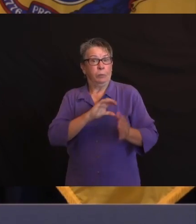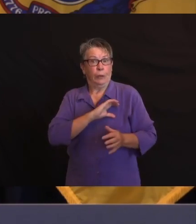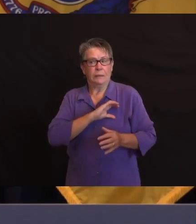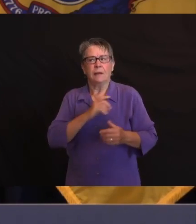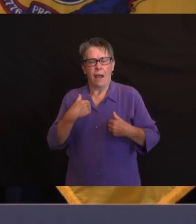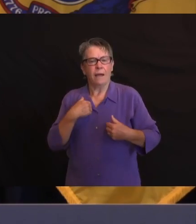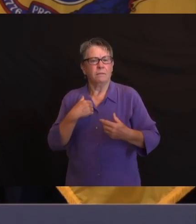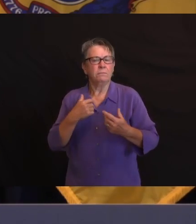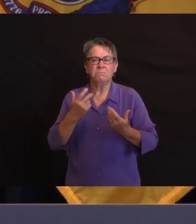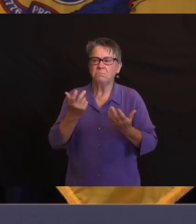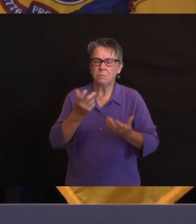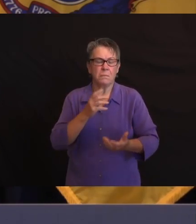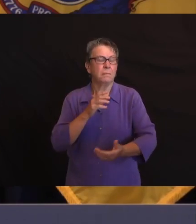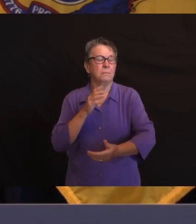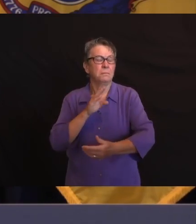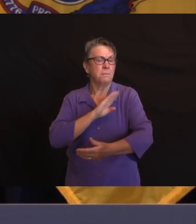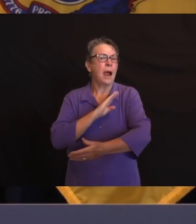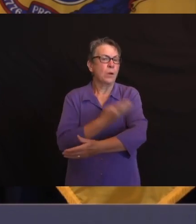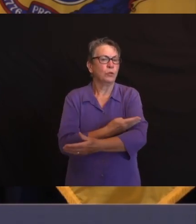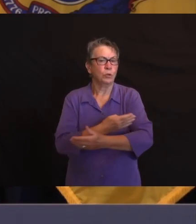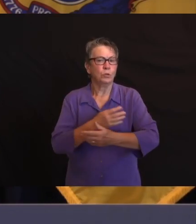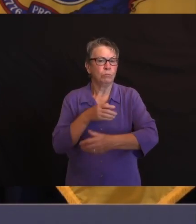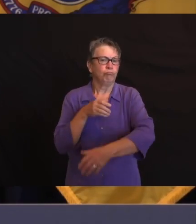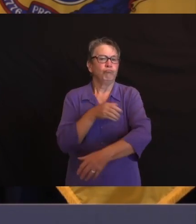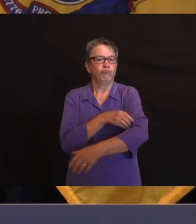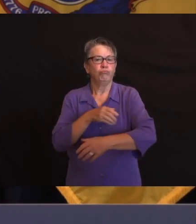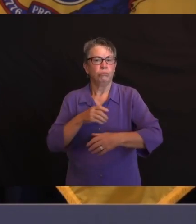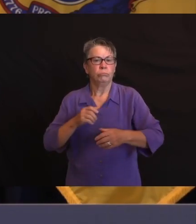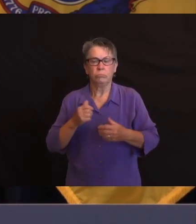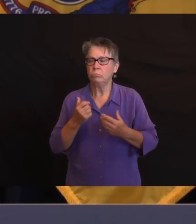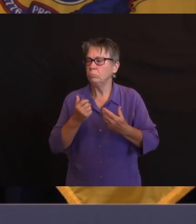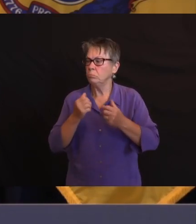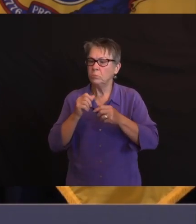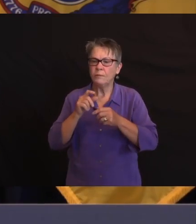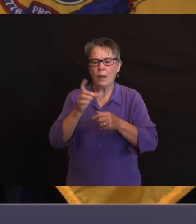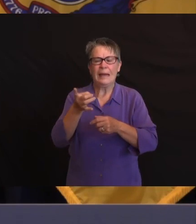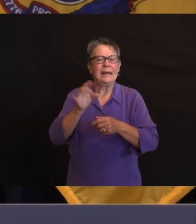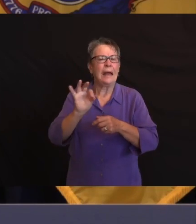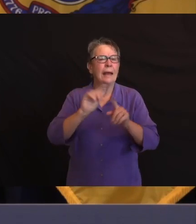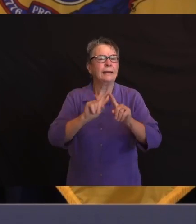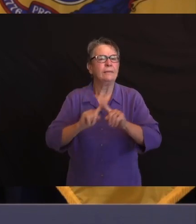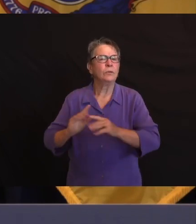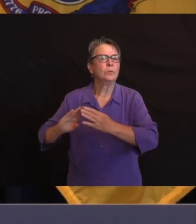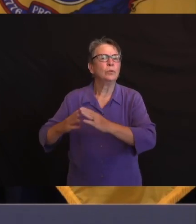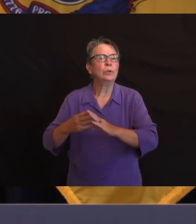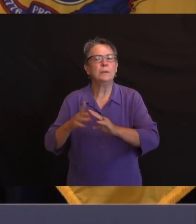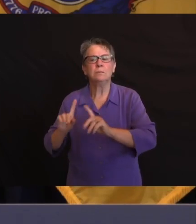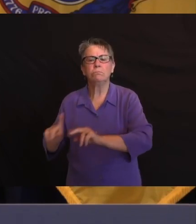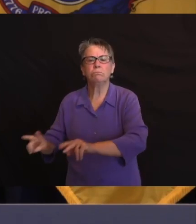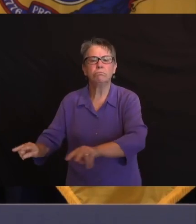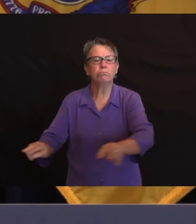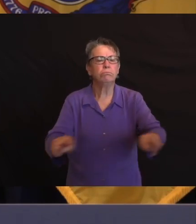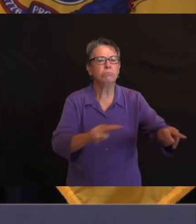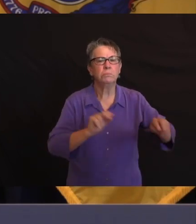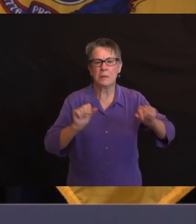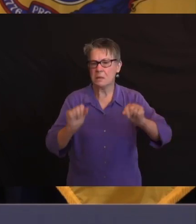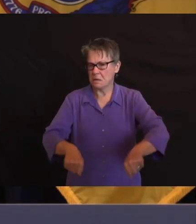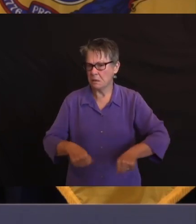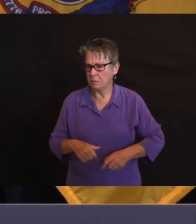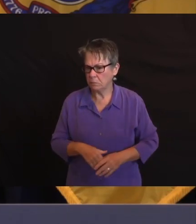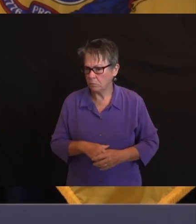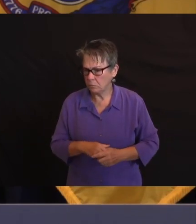there. I would just say this, if you see bad compliance, let us know, because I can't guarantee you that we're catching